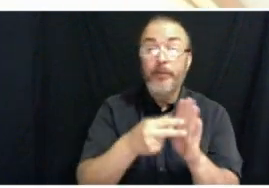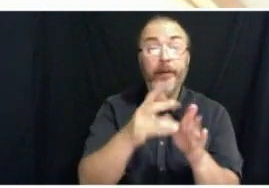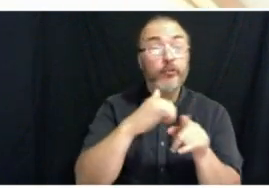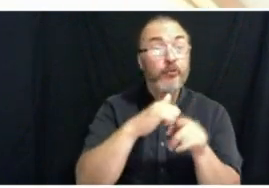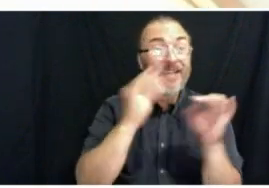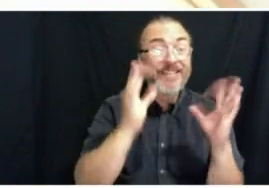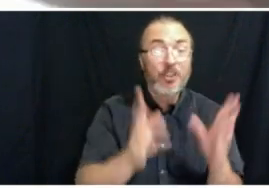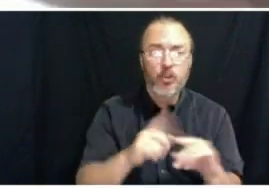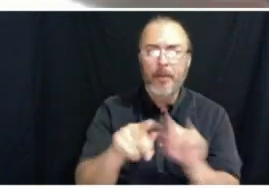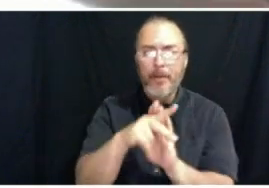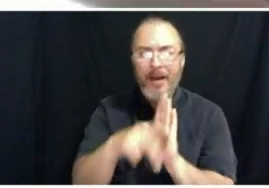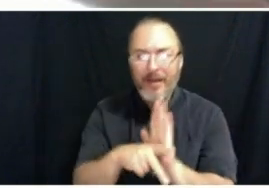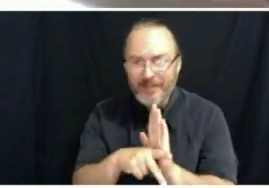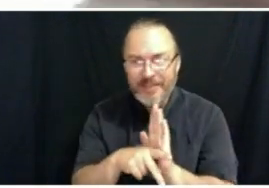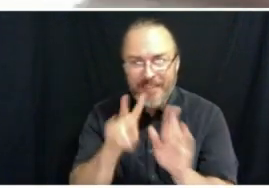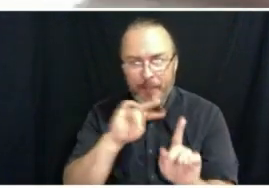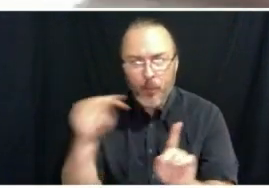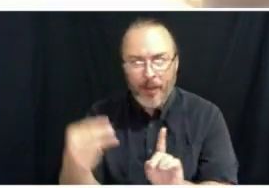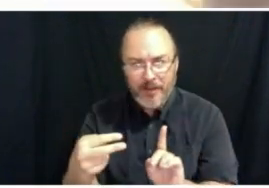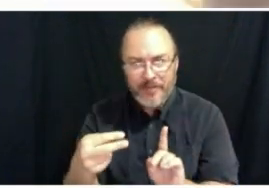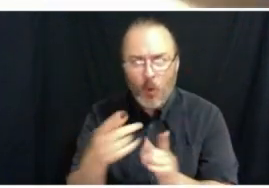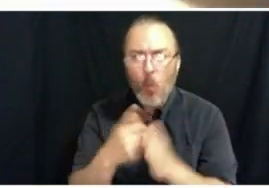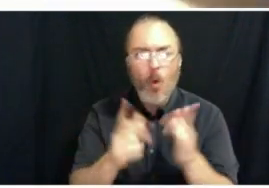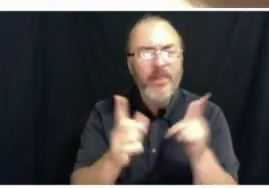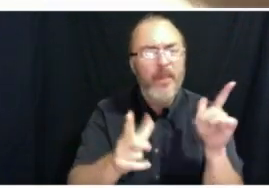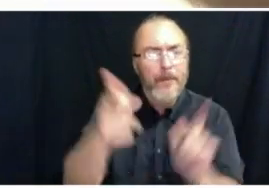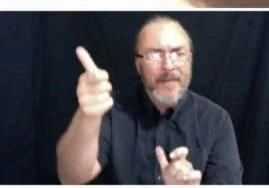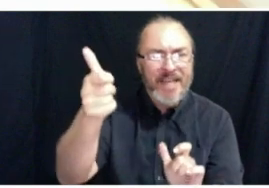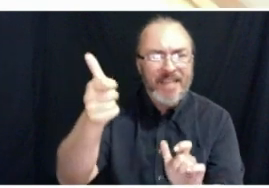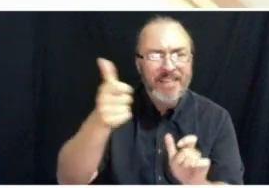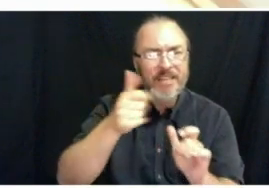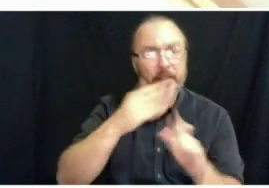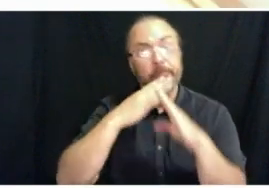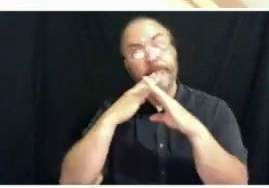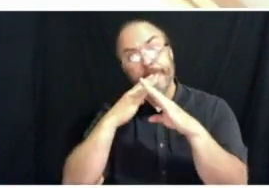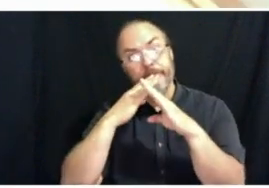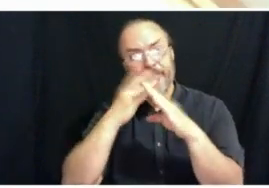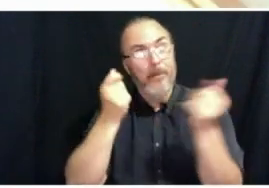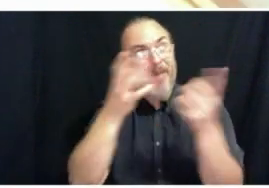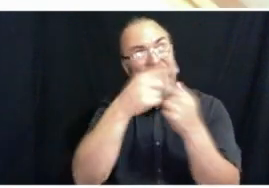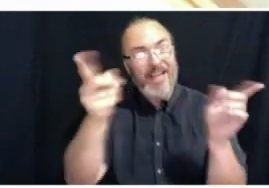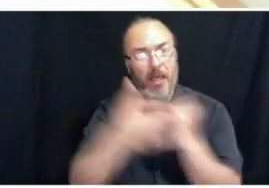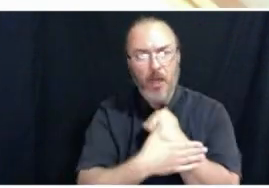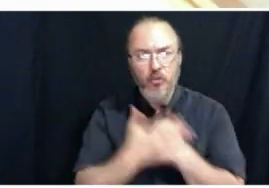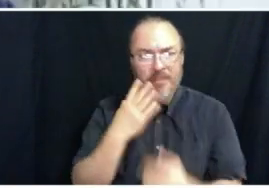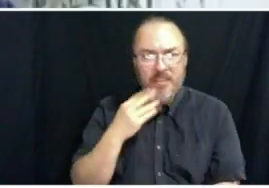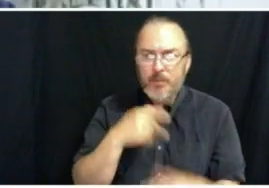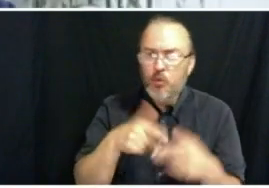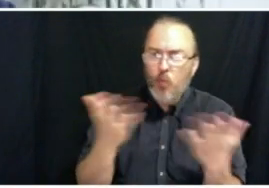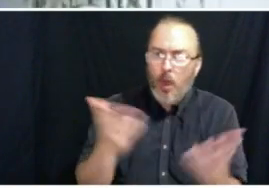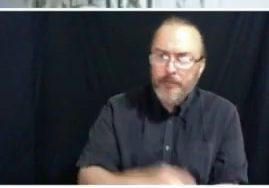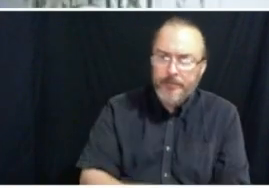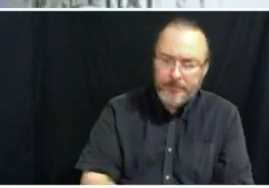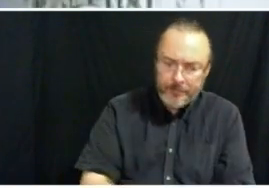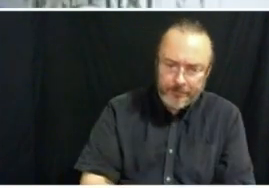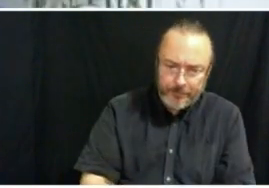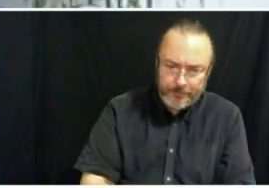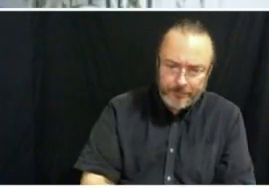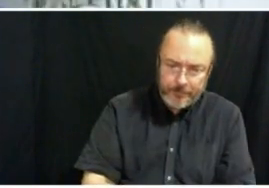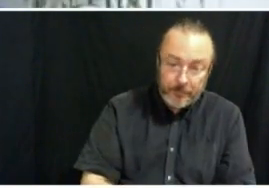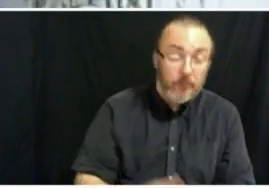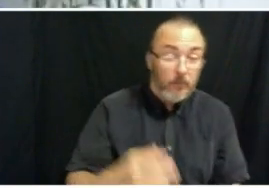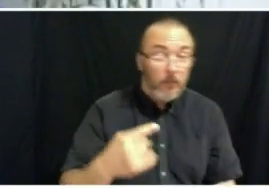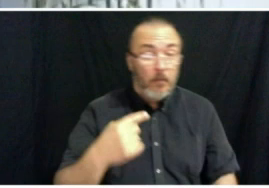would you say is the biggest hurdle that a lot of countries face? I mean, yeah, I think one